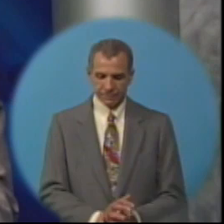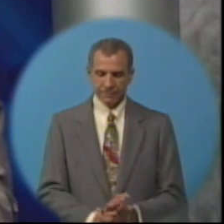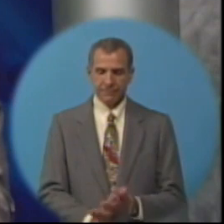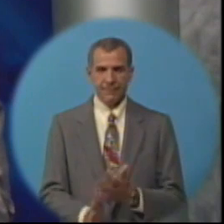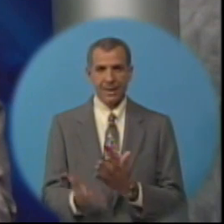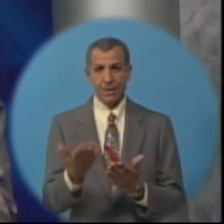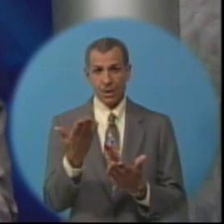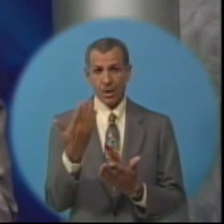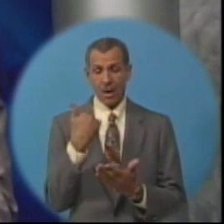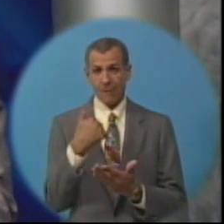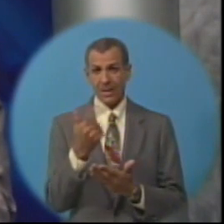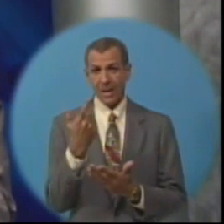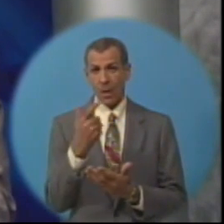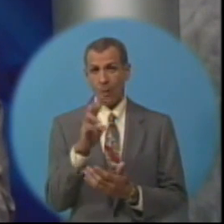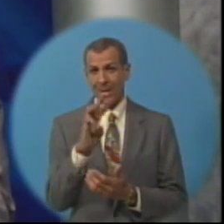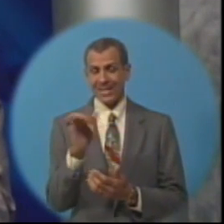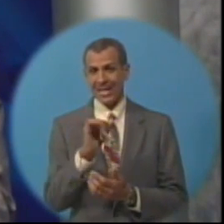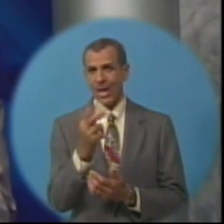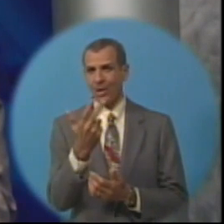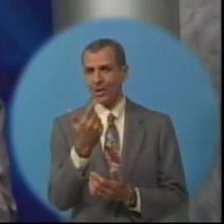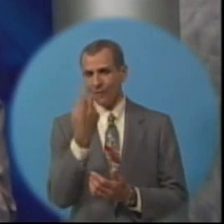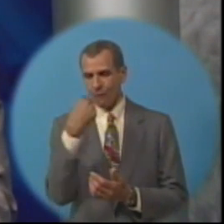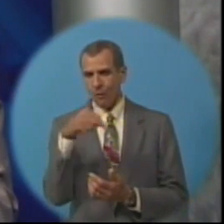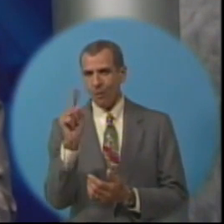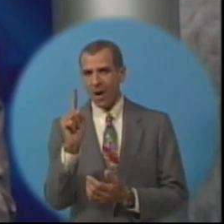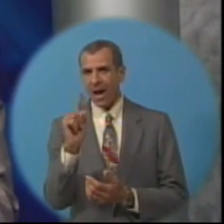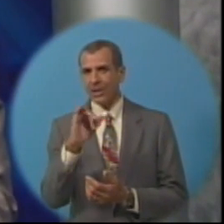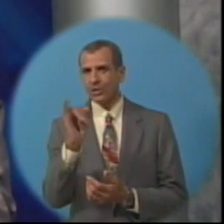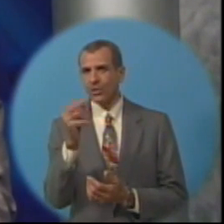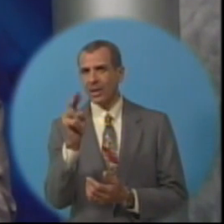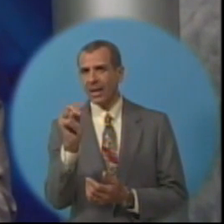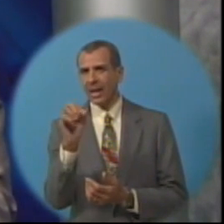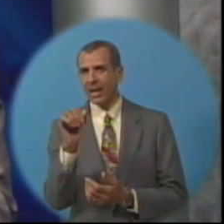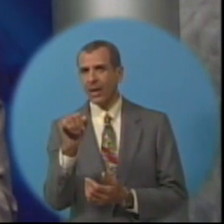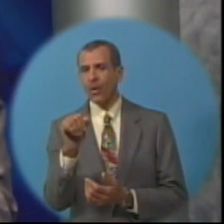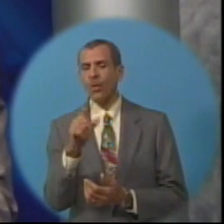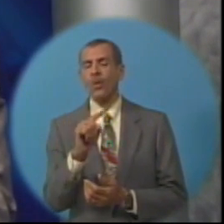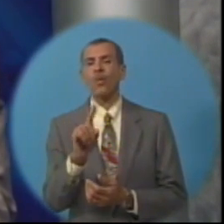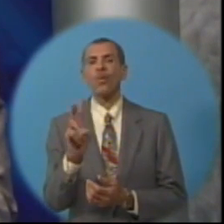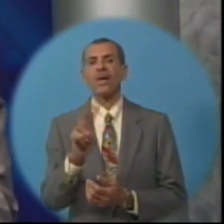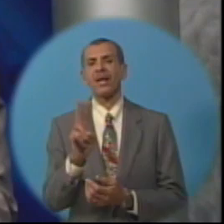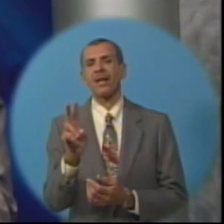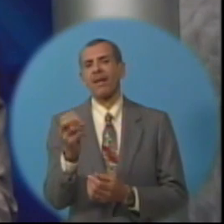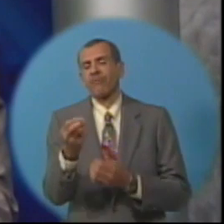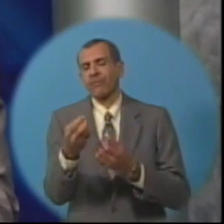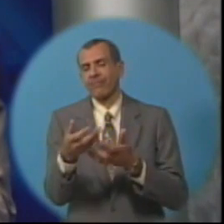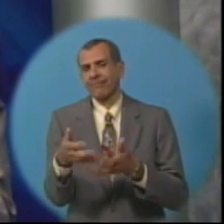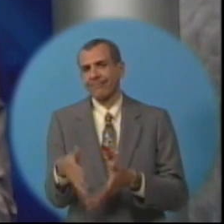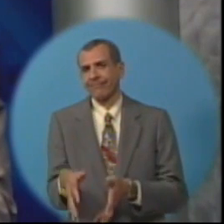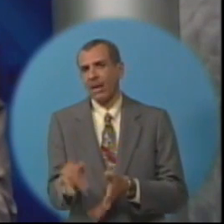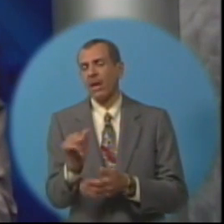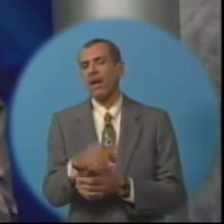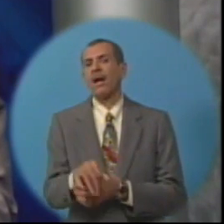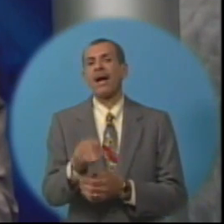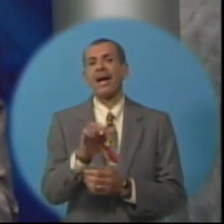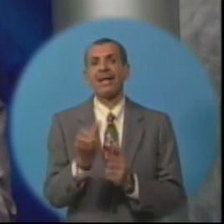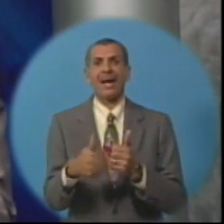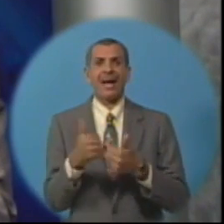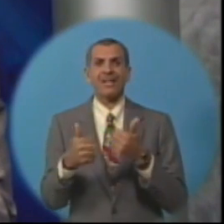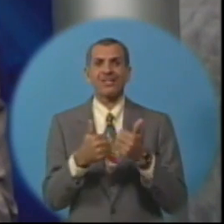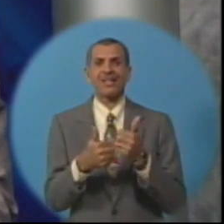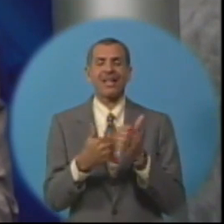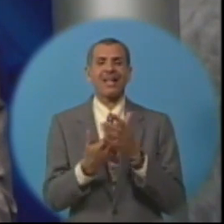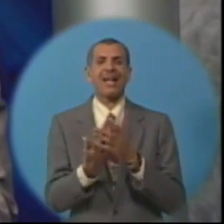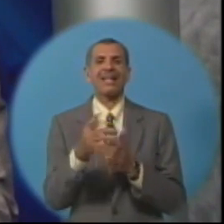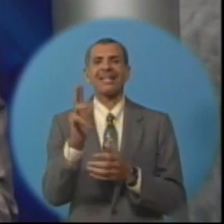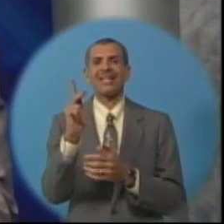Well, there you have it. The score: West Indies 13 for 1. Juliana Nero, the wicket there going down. You can follow the action, of course, at